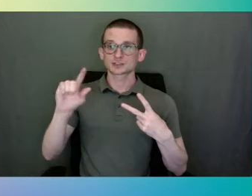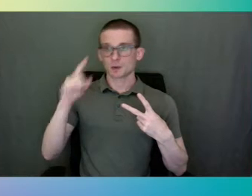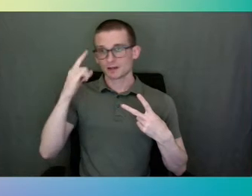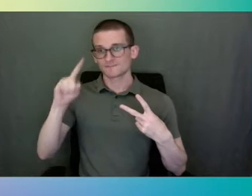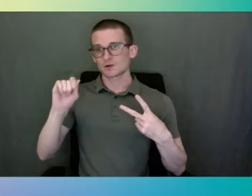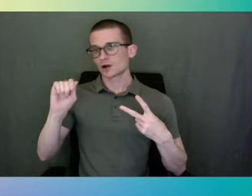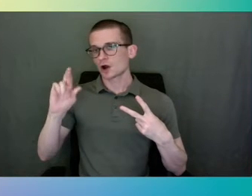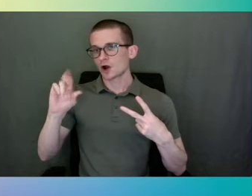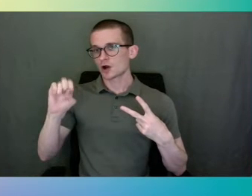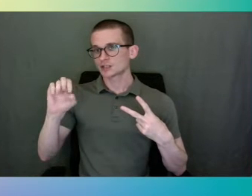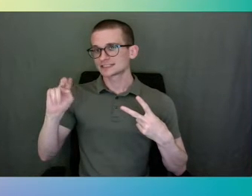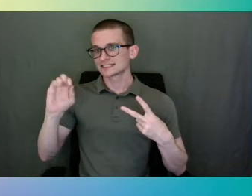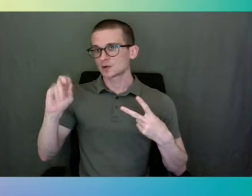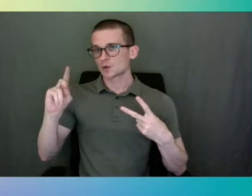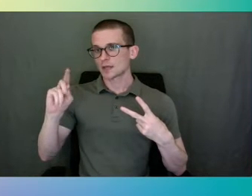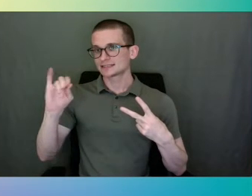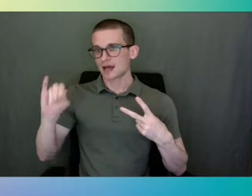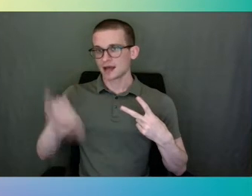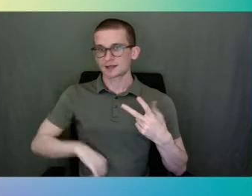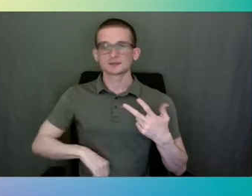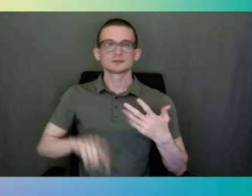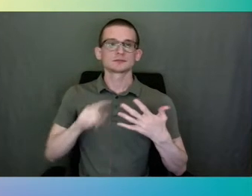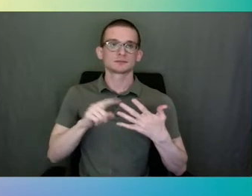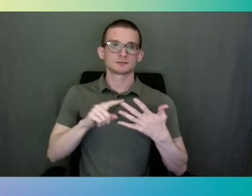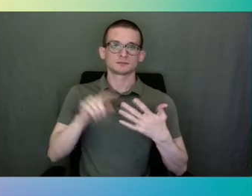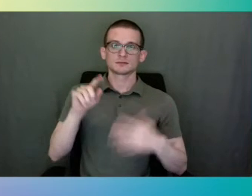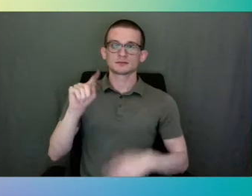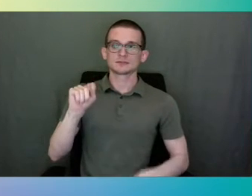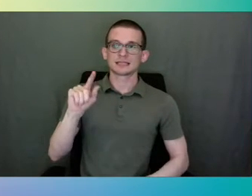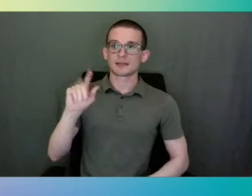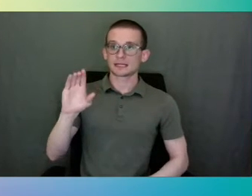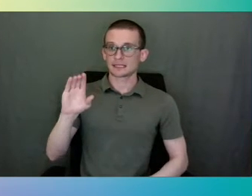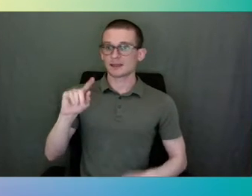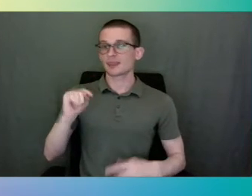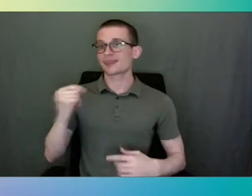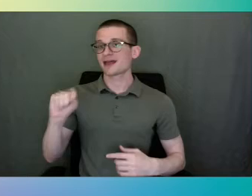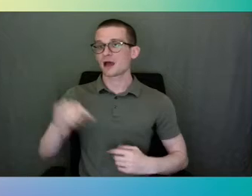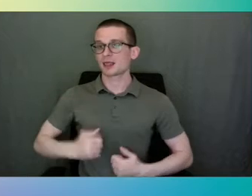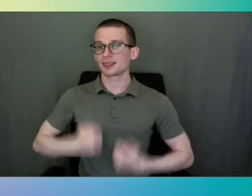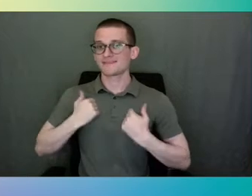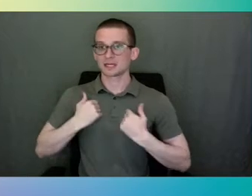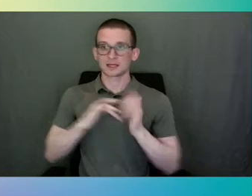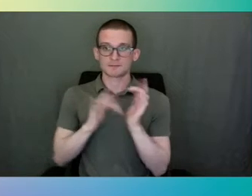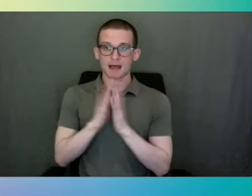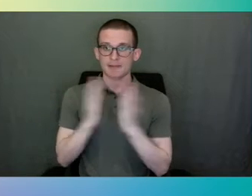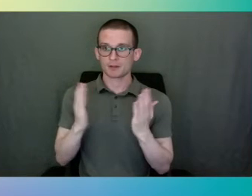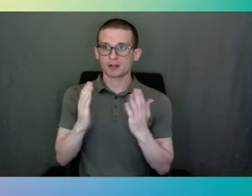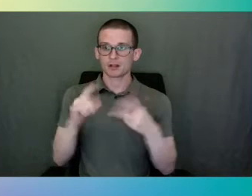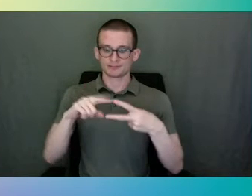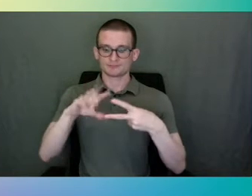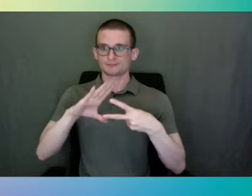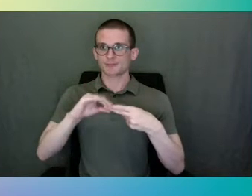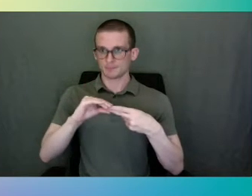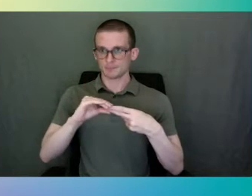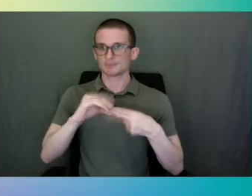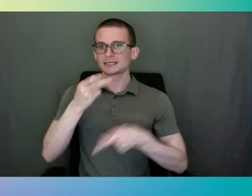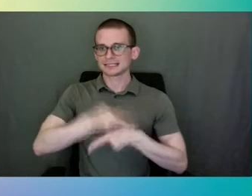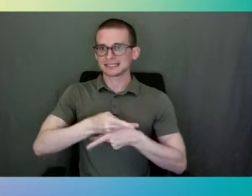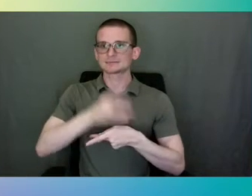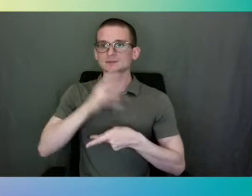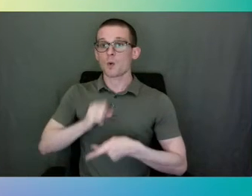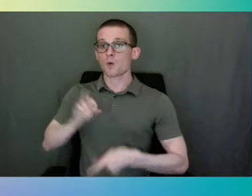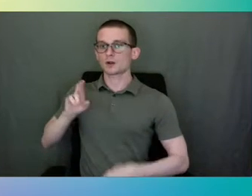1971, the Living Bible comes out and it combines the two, just like the RSV, keeps it the same as the RSV, the word